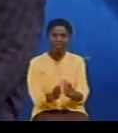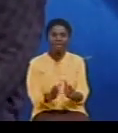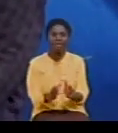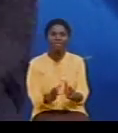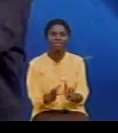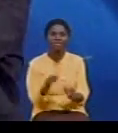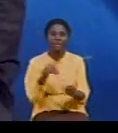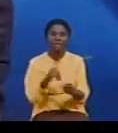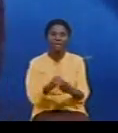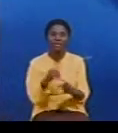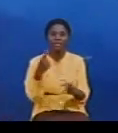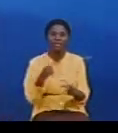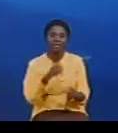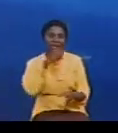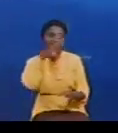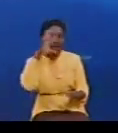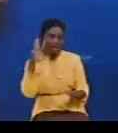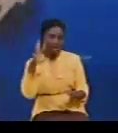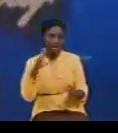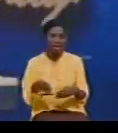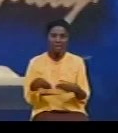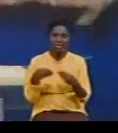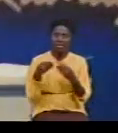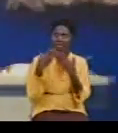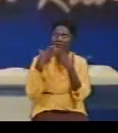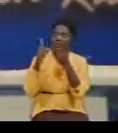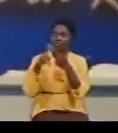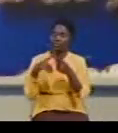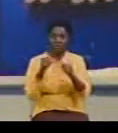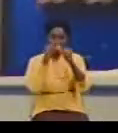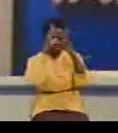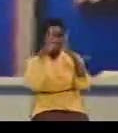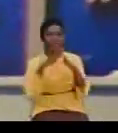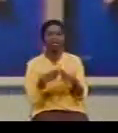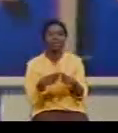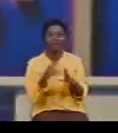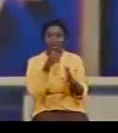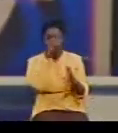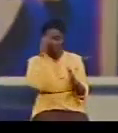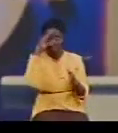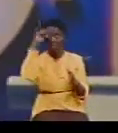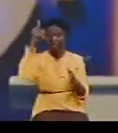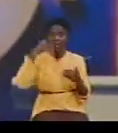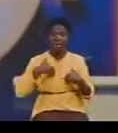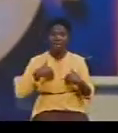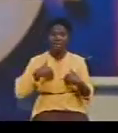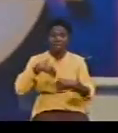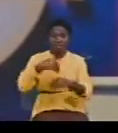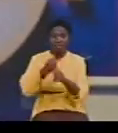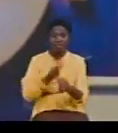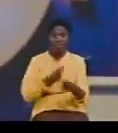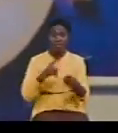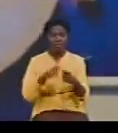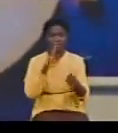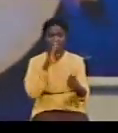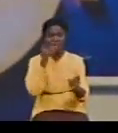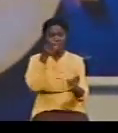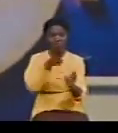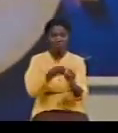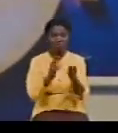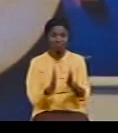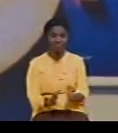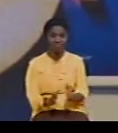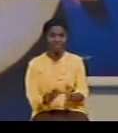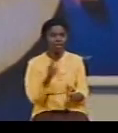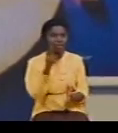the Father, because it's made us partakers. You will not be